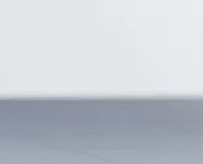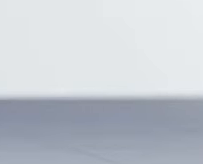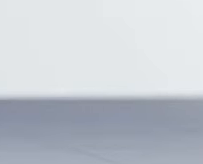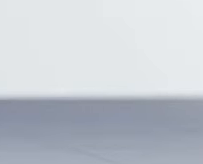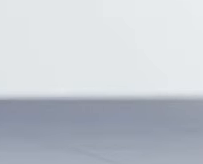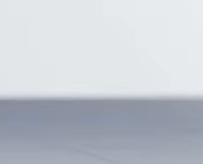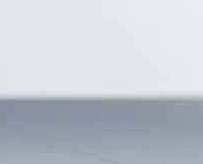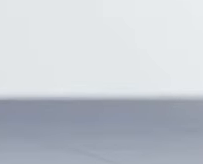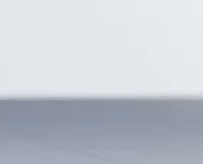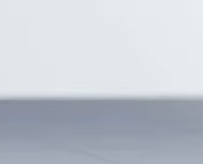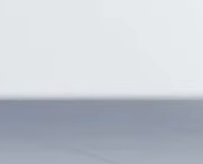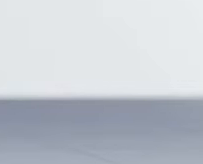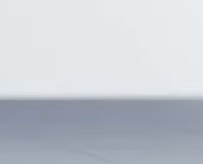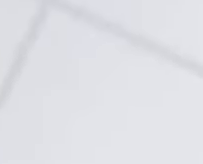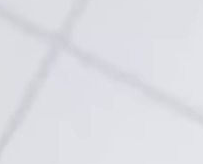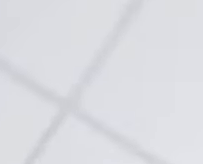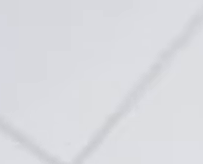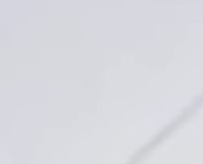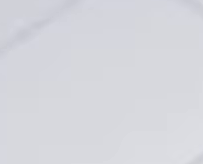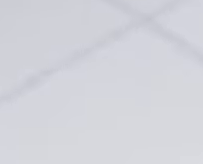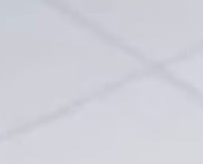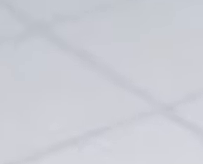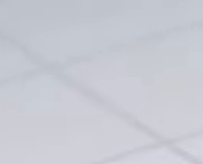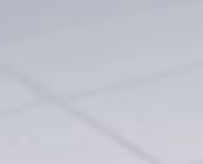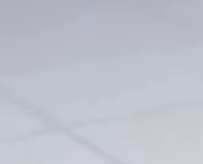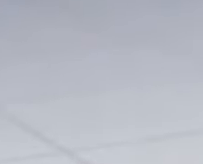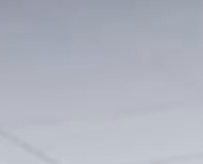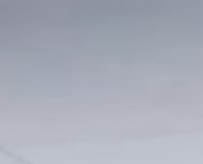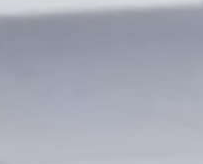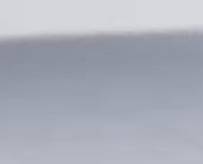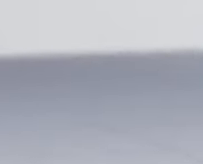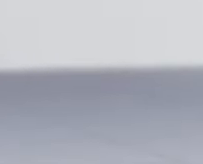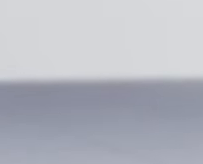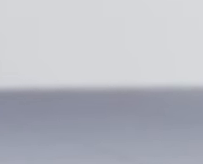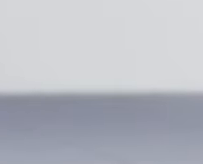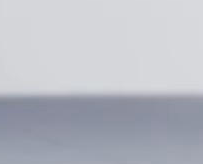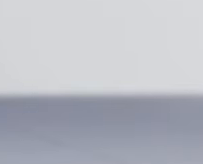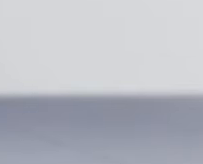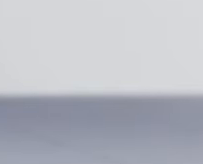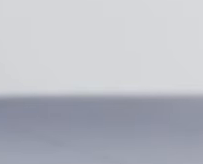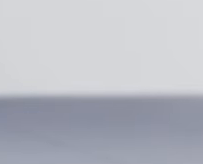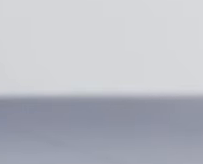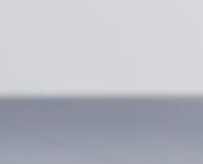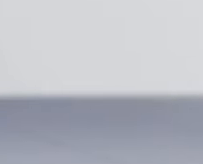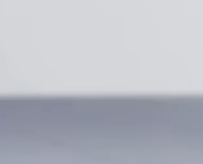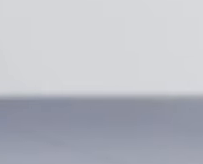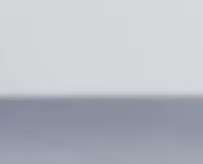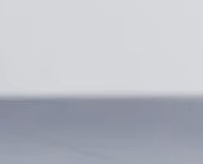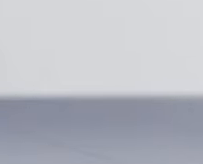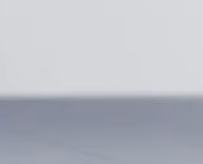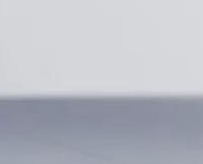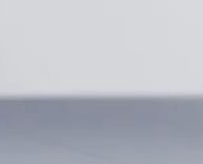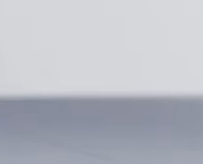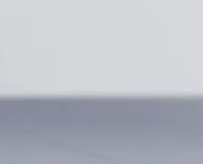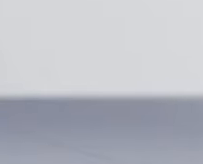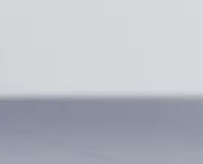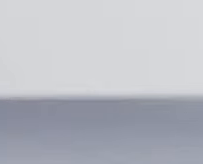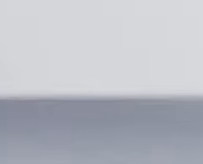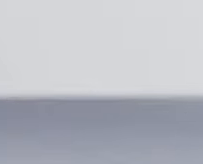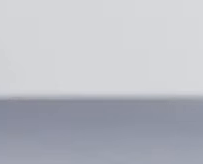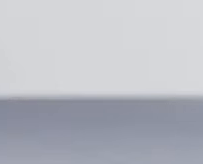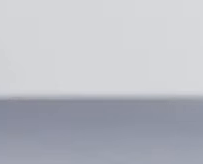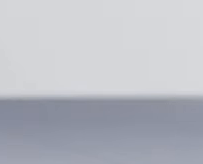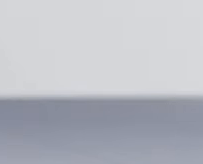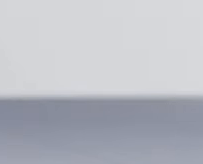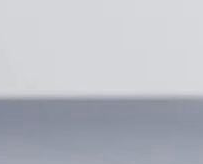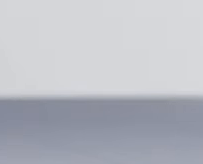of Investigations Pascal Mweu, the commission stated that it is investigating allegations of corruption and embezzlement of